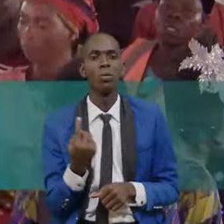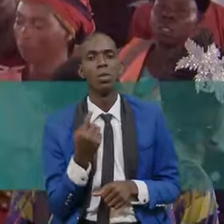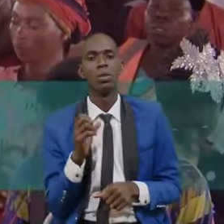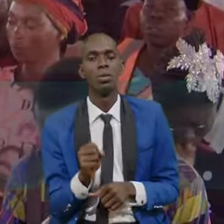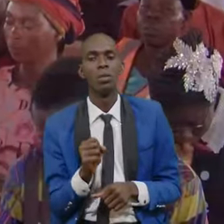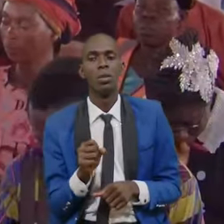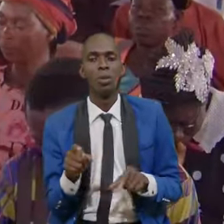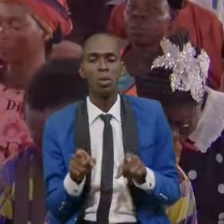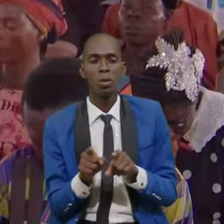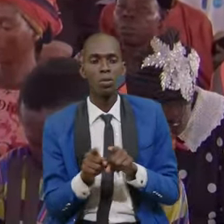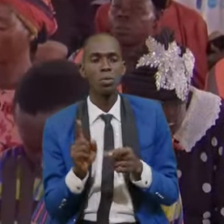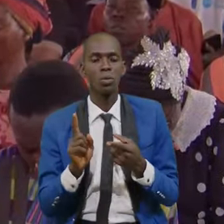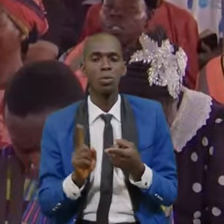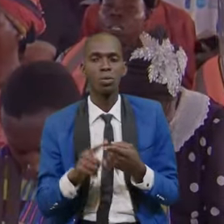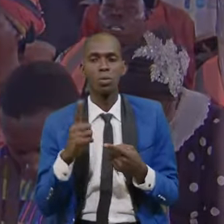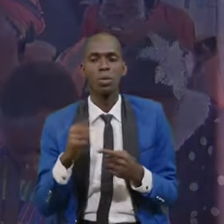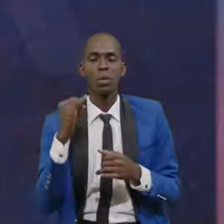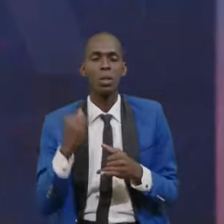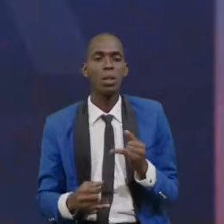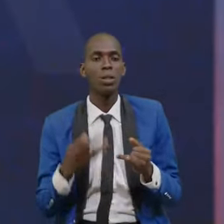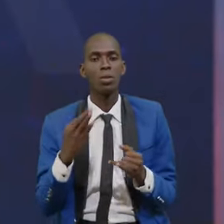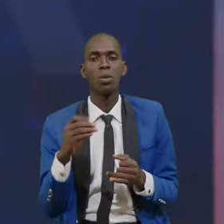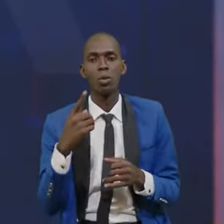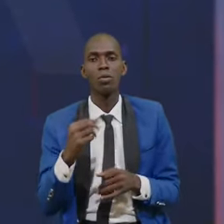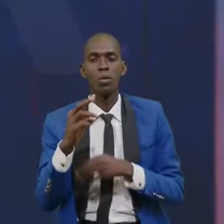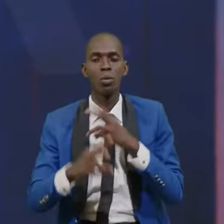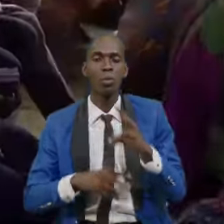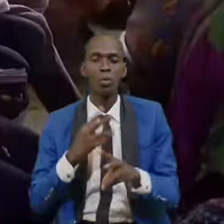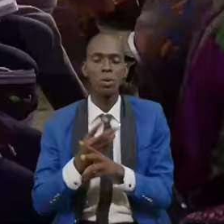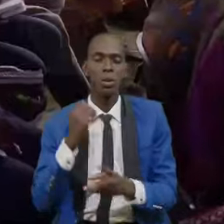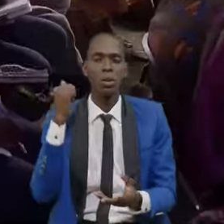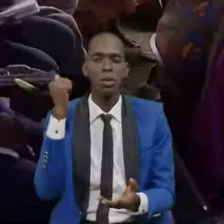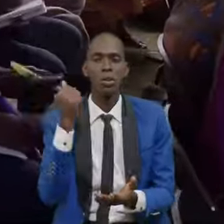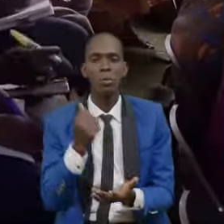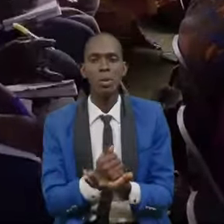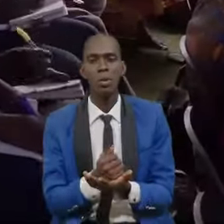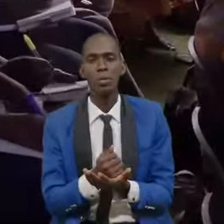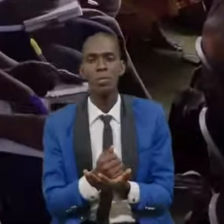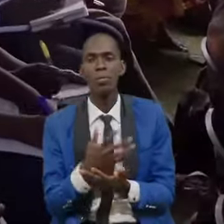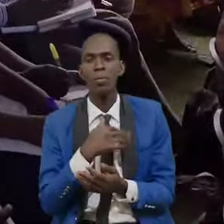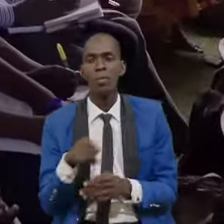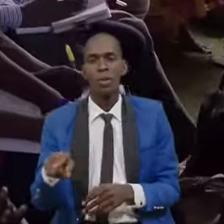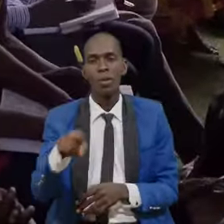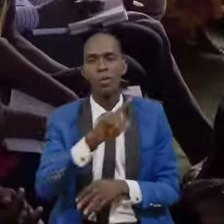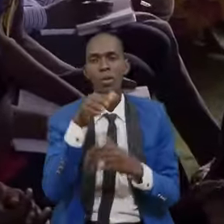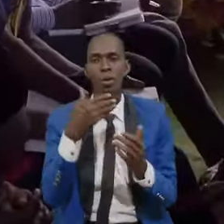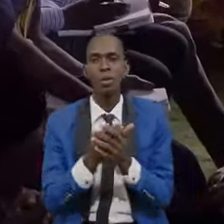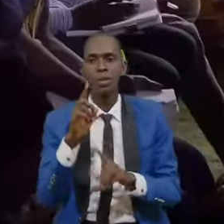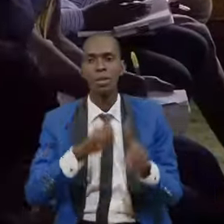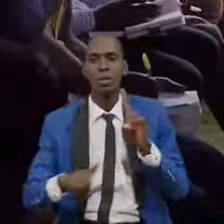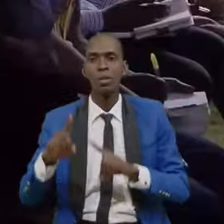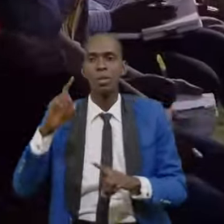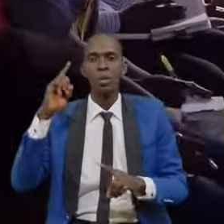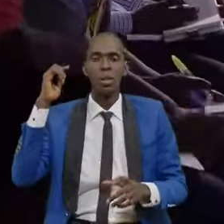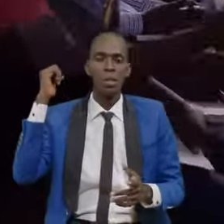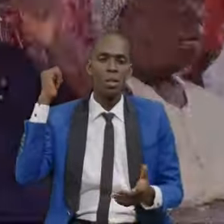always, even unto the end of the world. And the people of God say